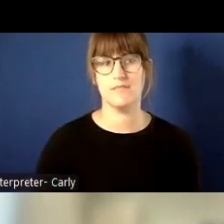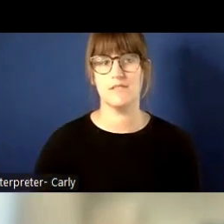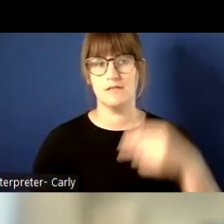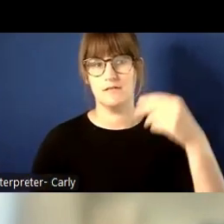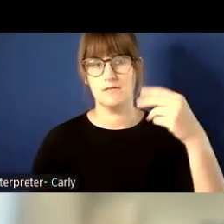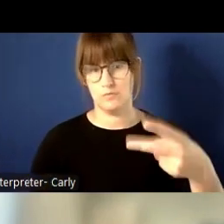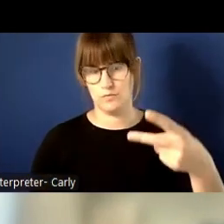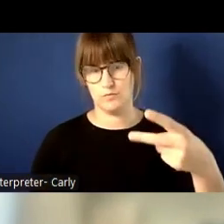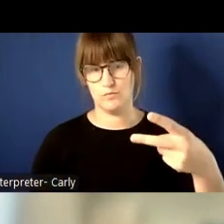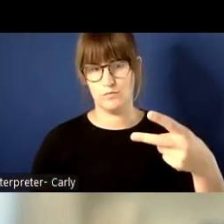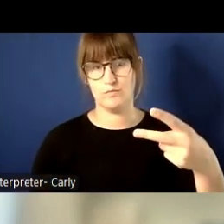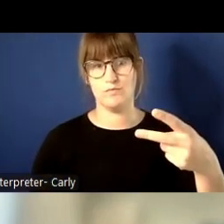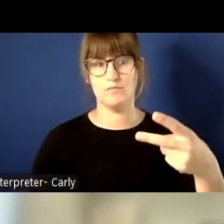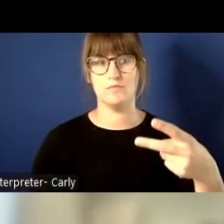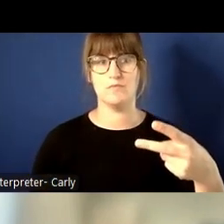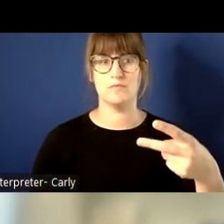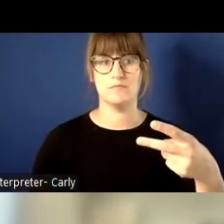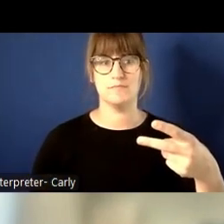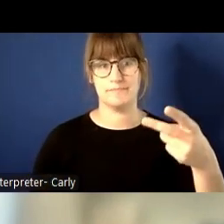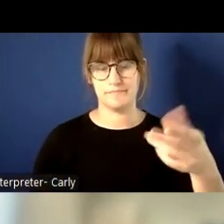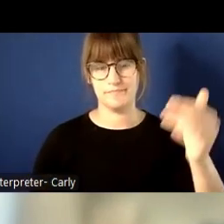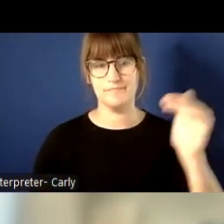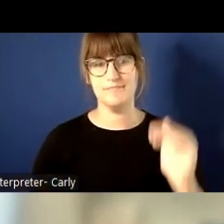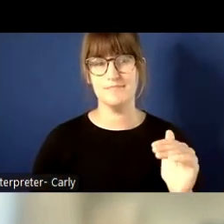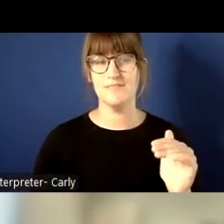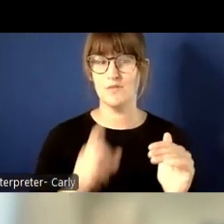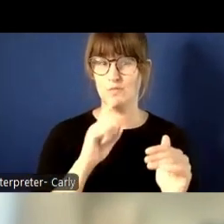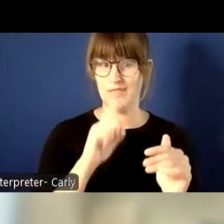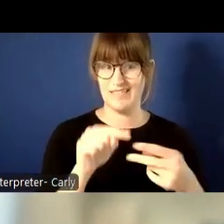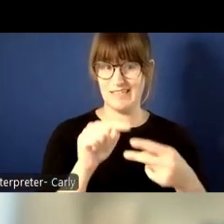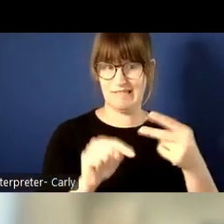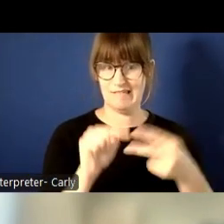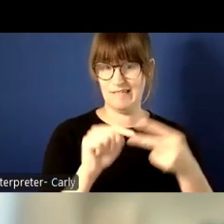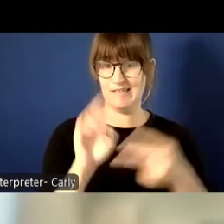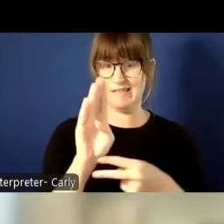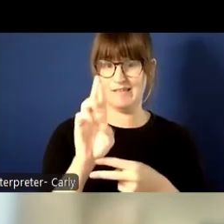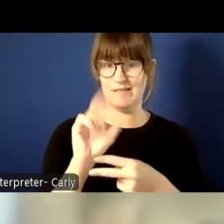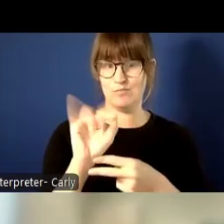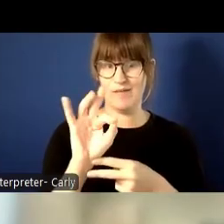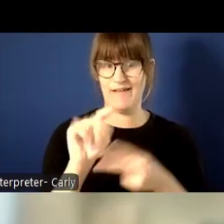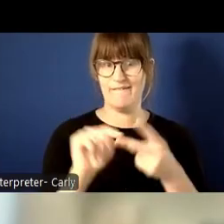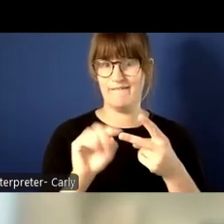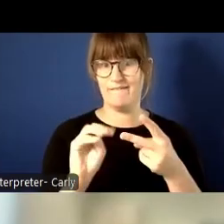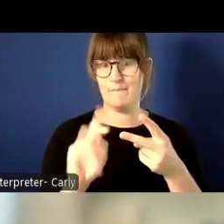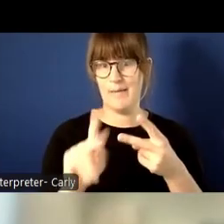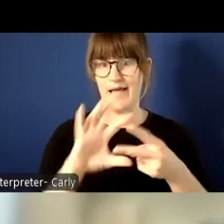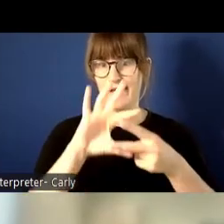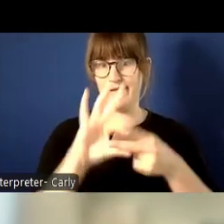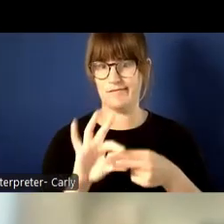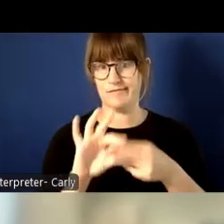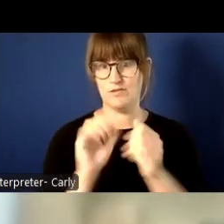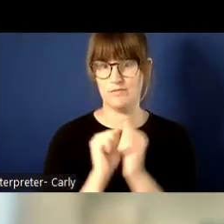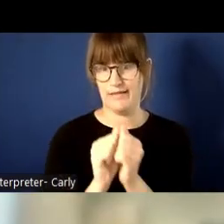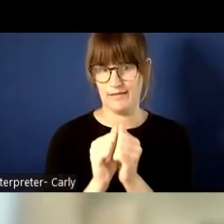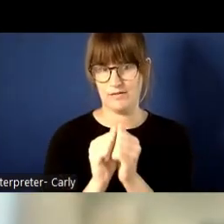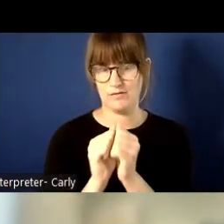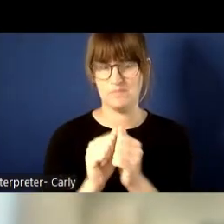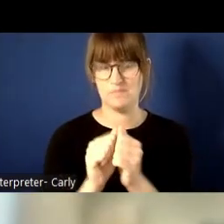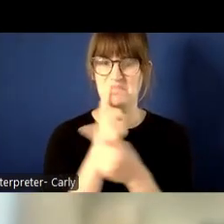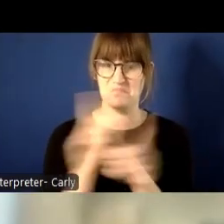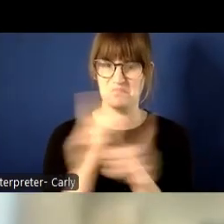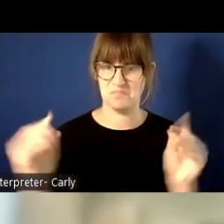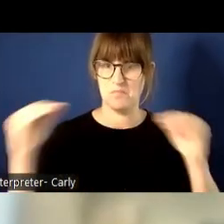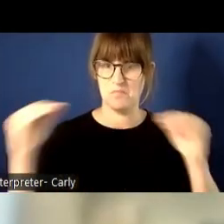tend to use actually the BRAF inhibitors and MEK inhibitors together, since by using them together, they're more efficacious and you have decreased risk of